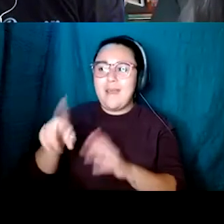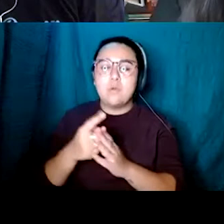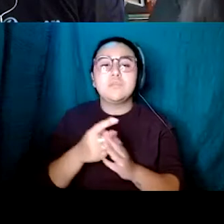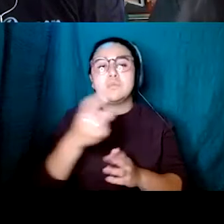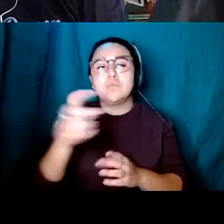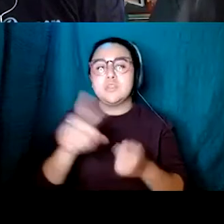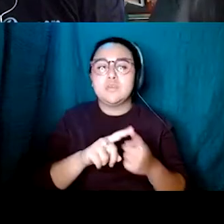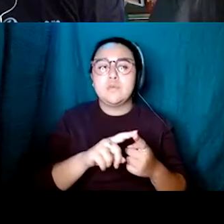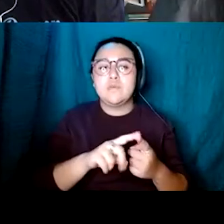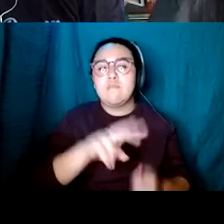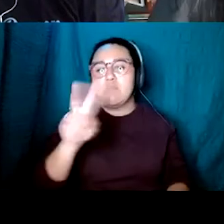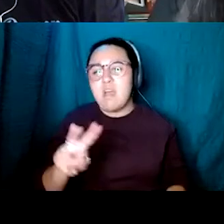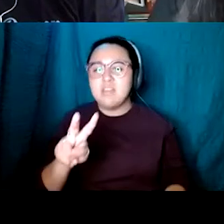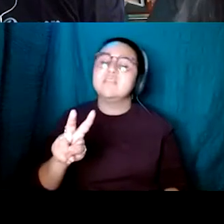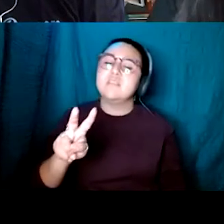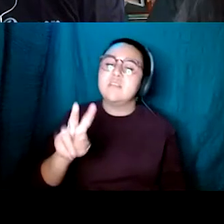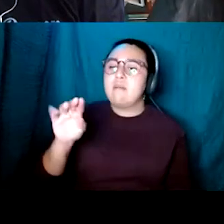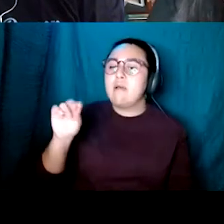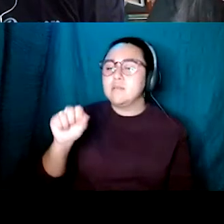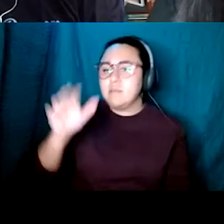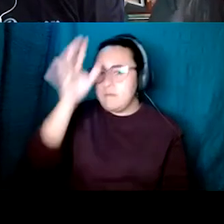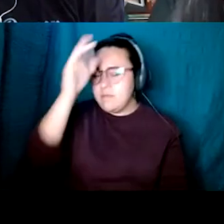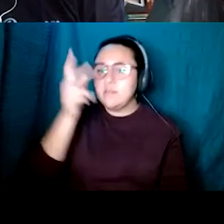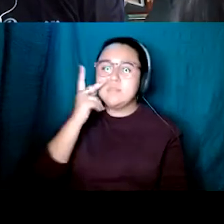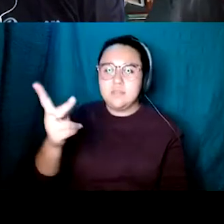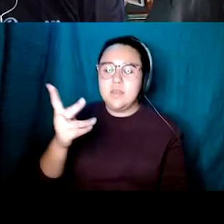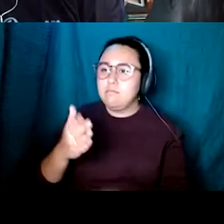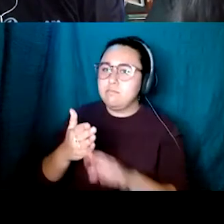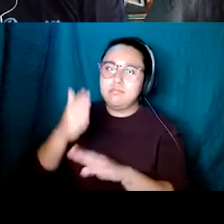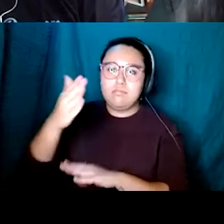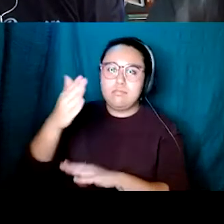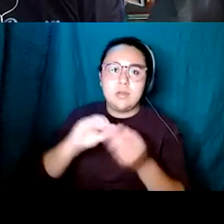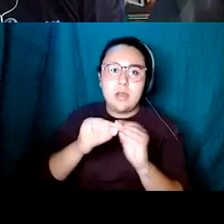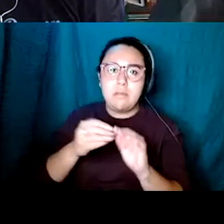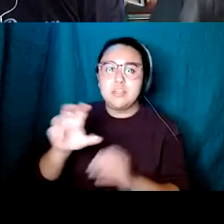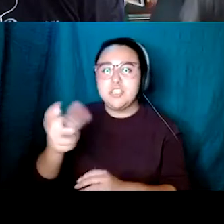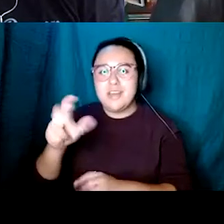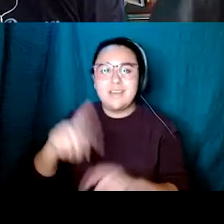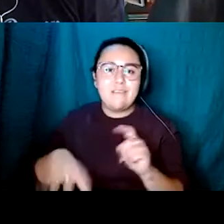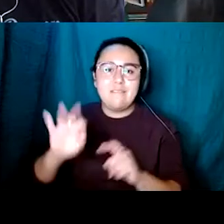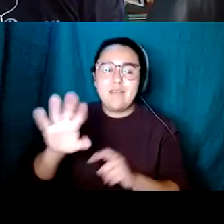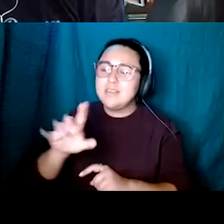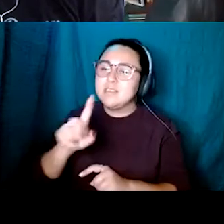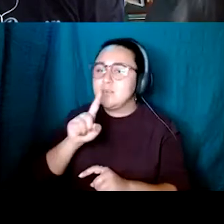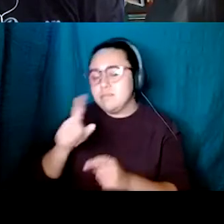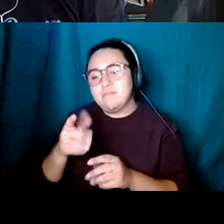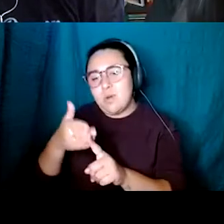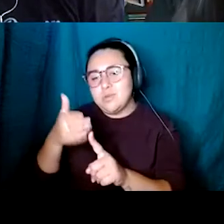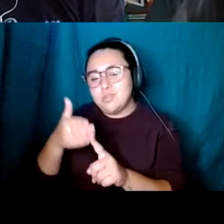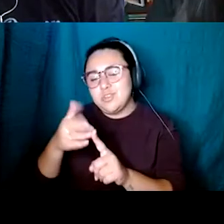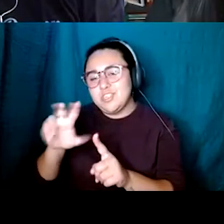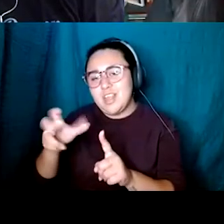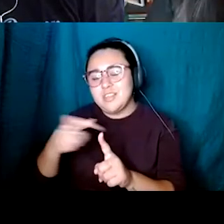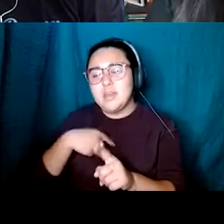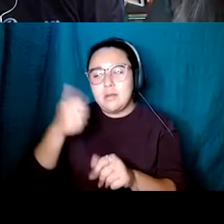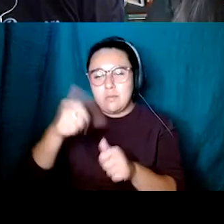ultimately canceled after my father couldn't stand the excessive number of channels, unable to easily find his favorite go-tos. It was nearly midnight